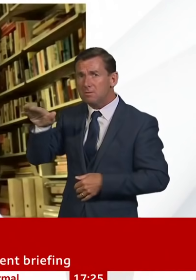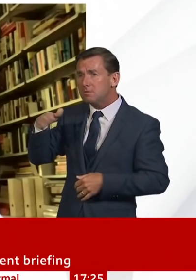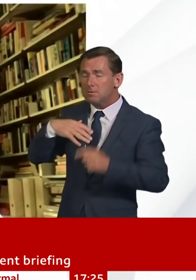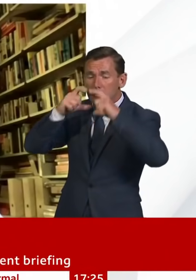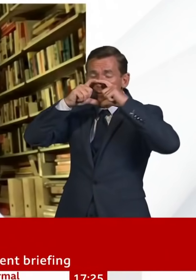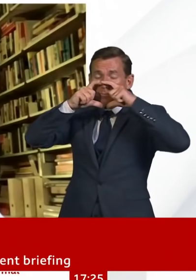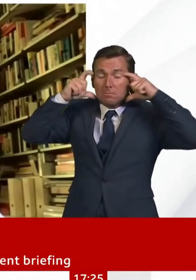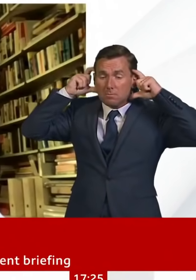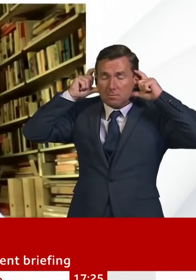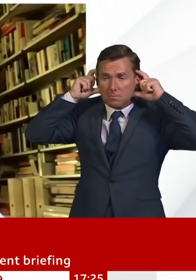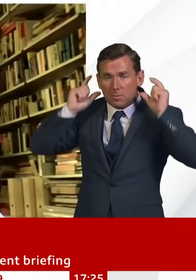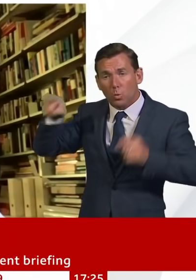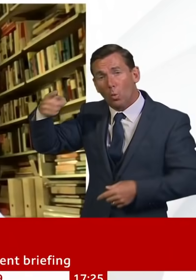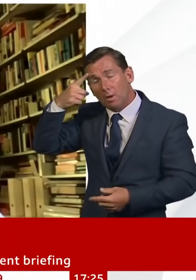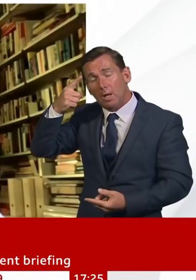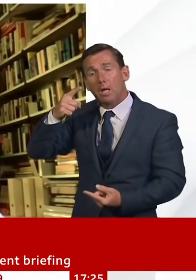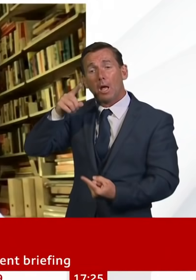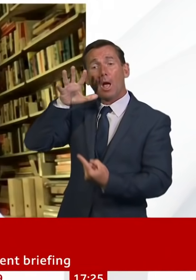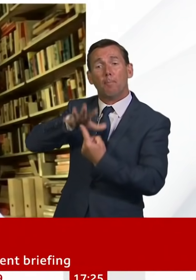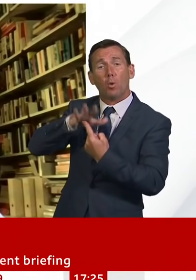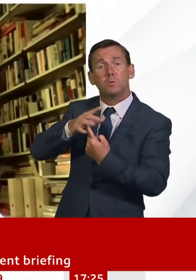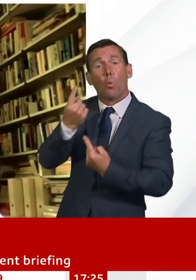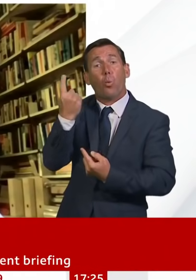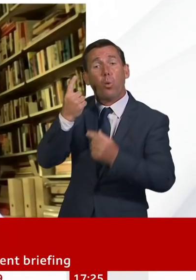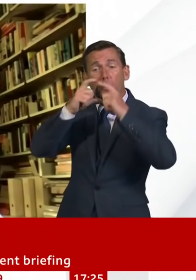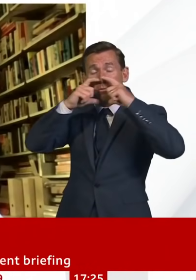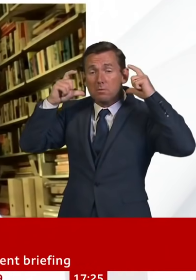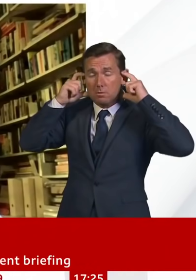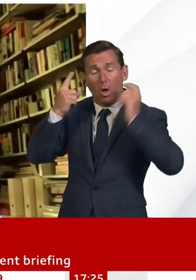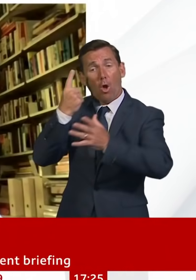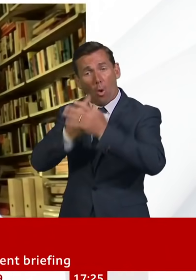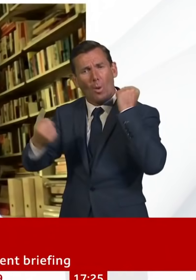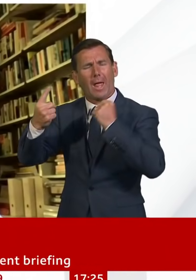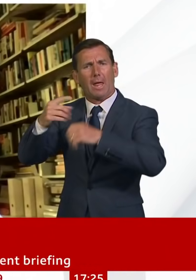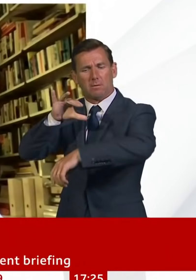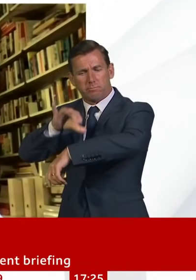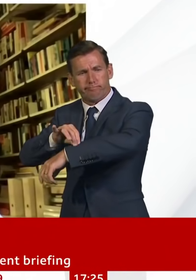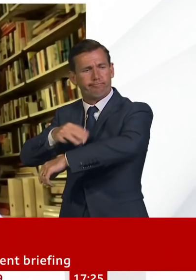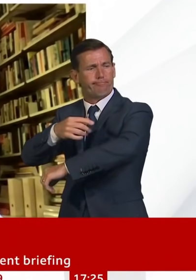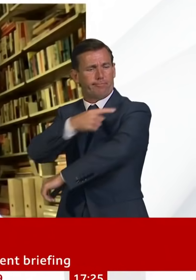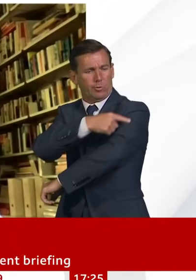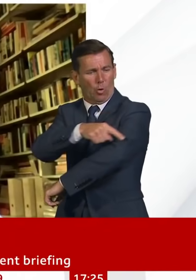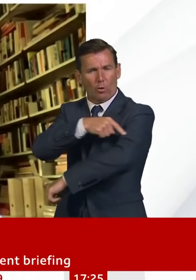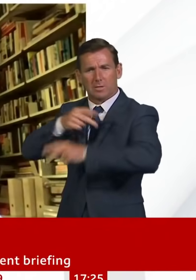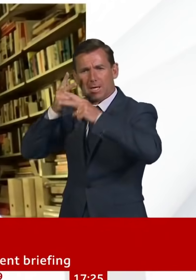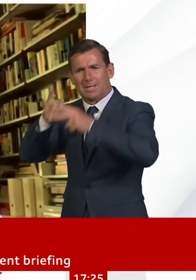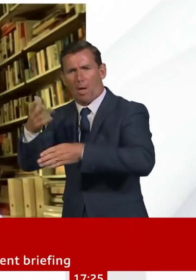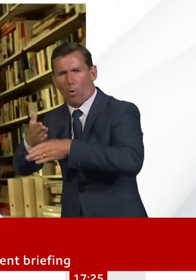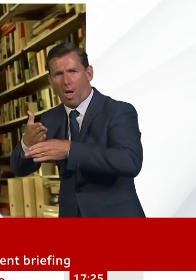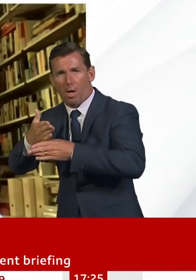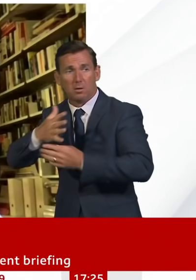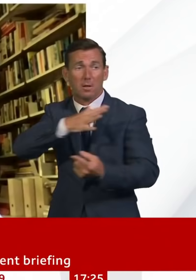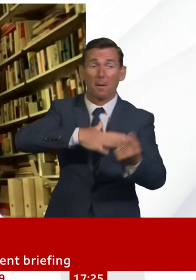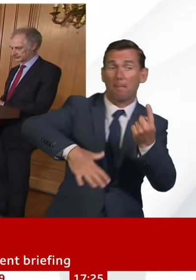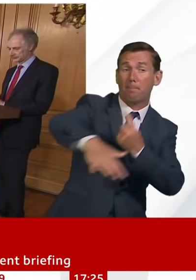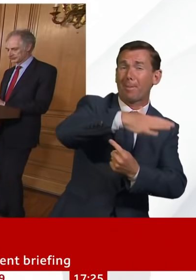masks, frankly, healthcare workers, and that although there may be a case for the general public using them at some point, this would just not